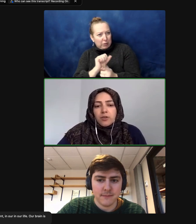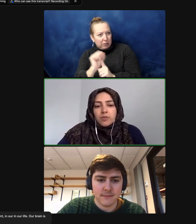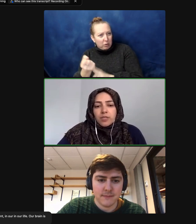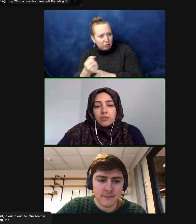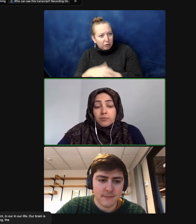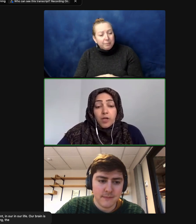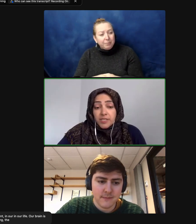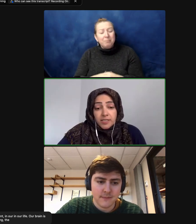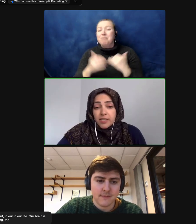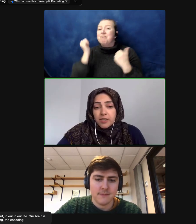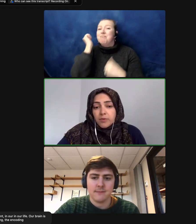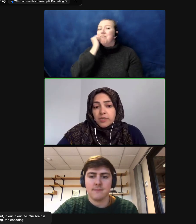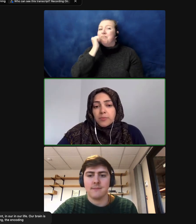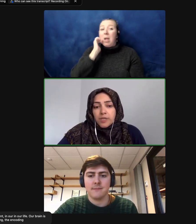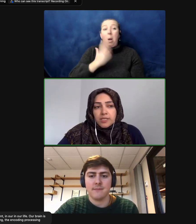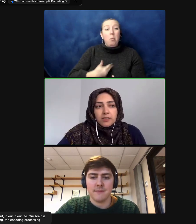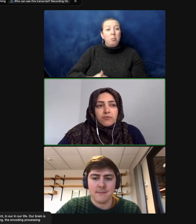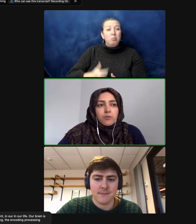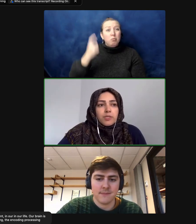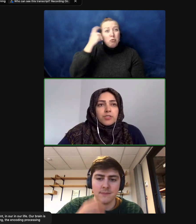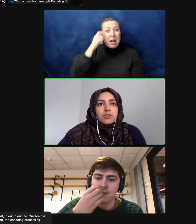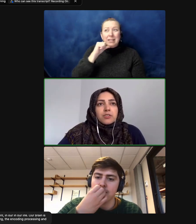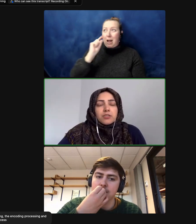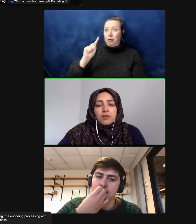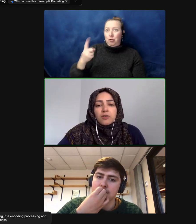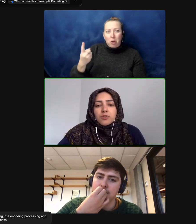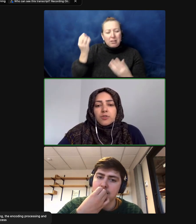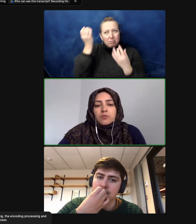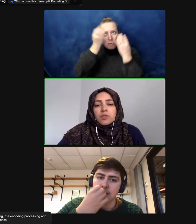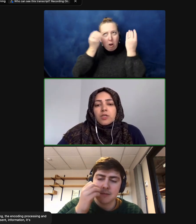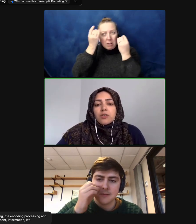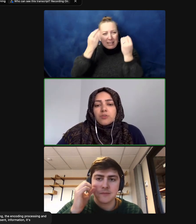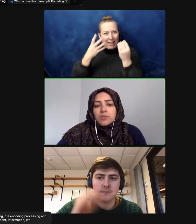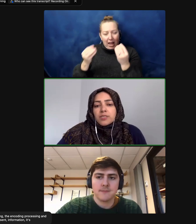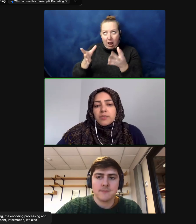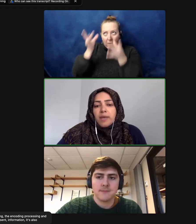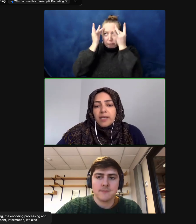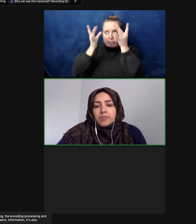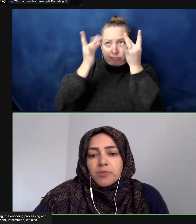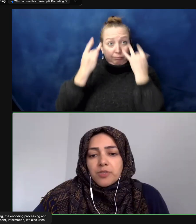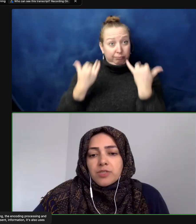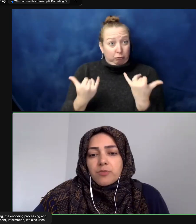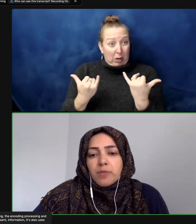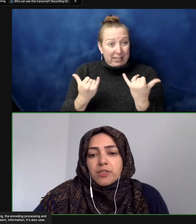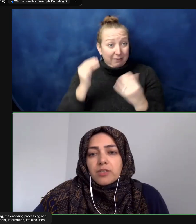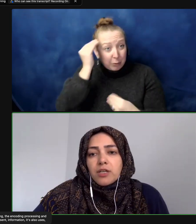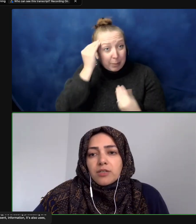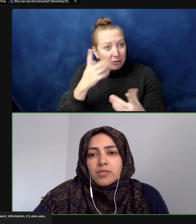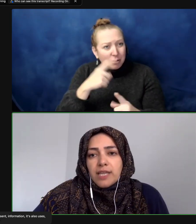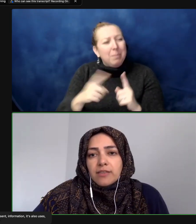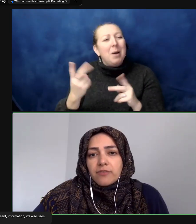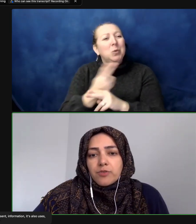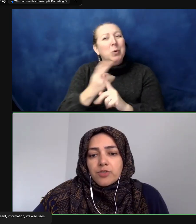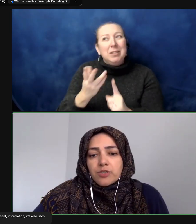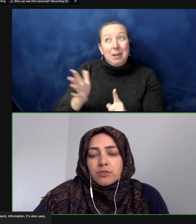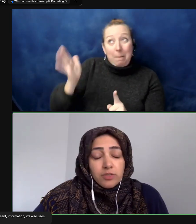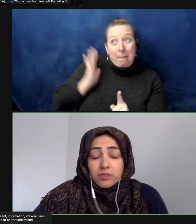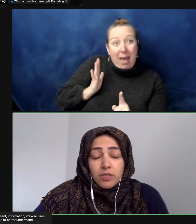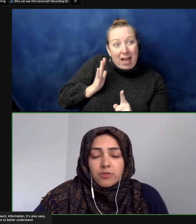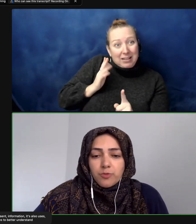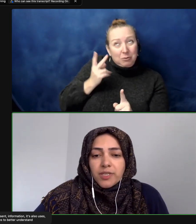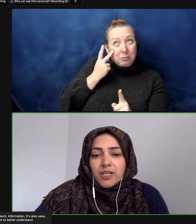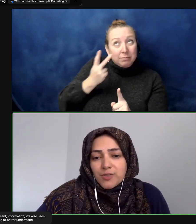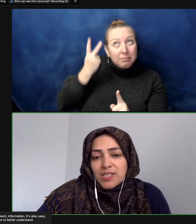and encoding the present information. It also uses the past memories to better understand the future.